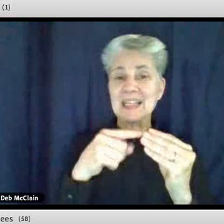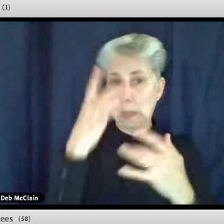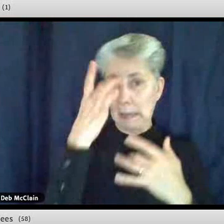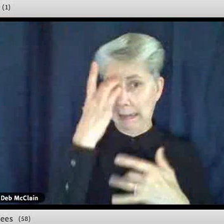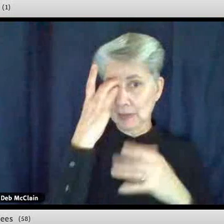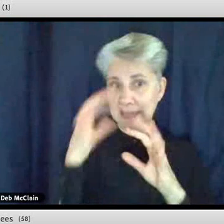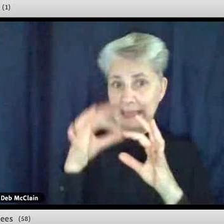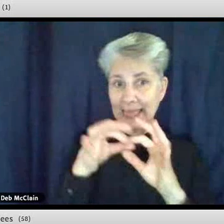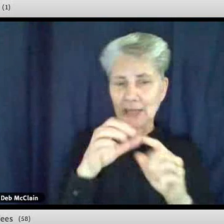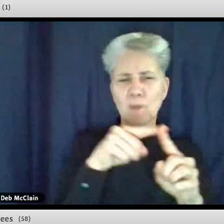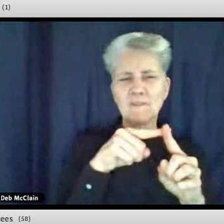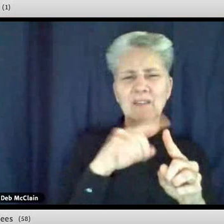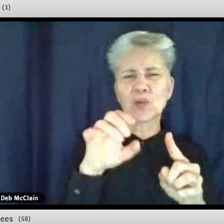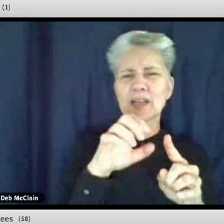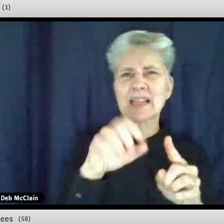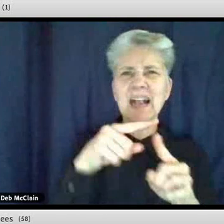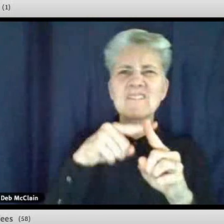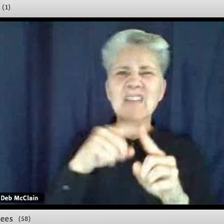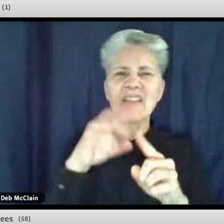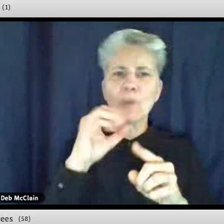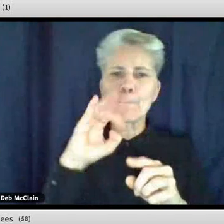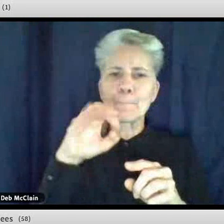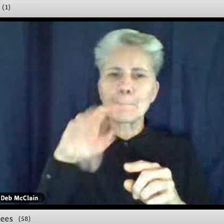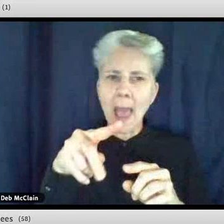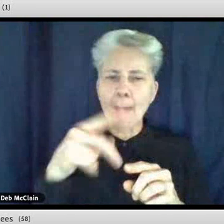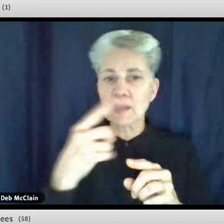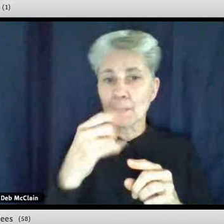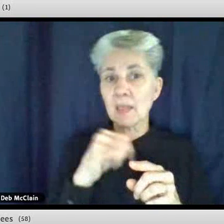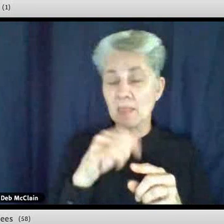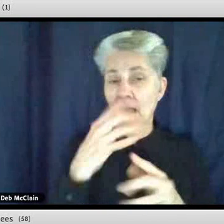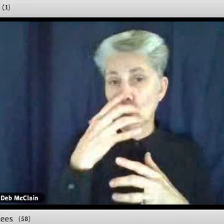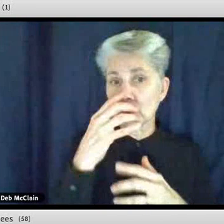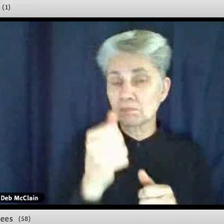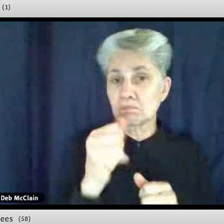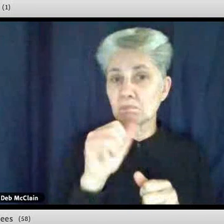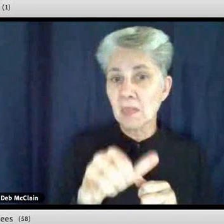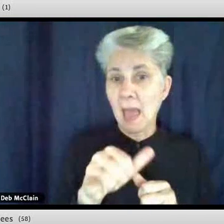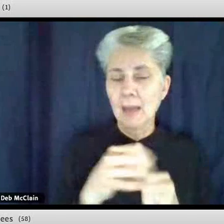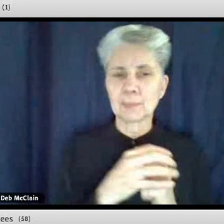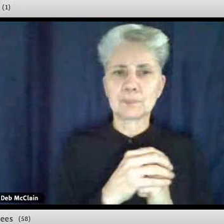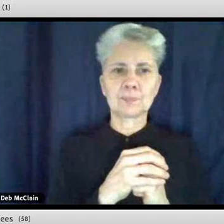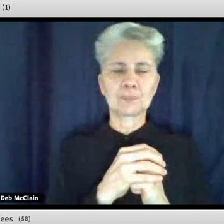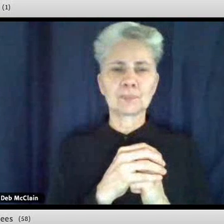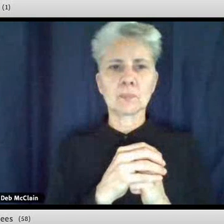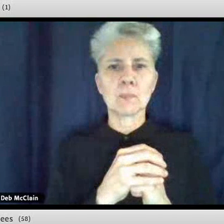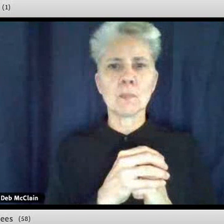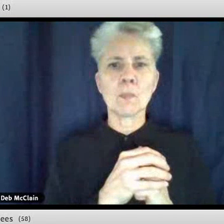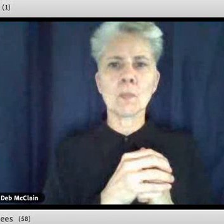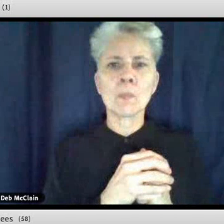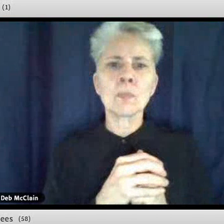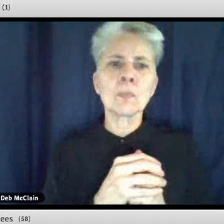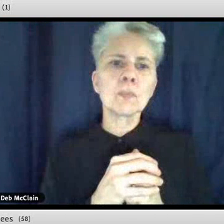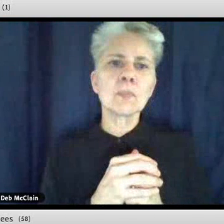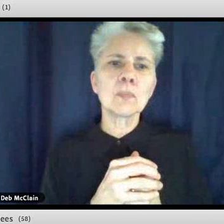illness linked to fever. So it's kind of like a fever map. So it may be something that would interest you to look at.